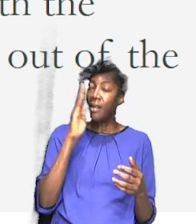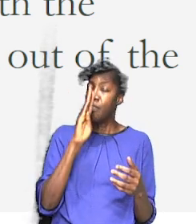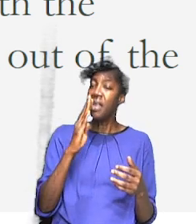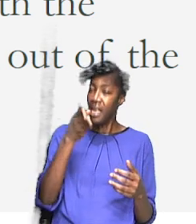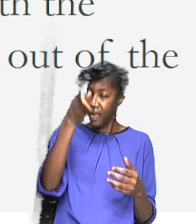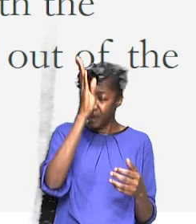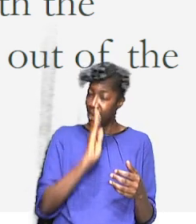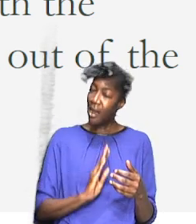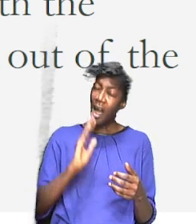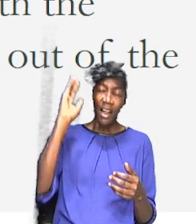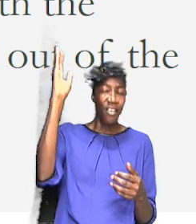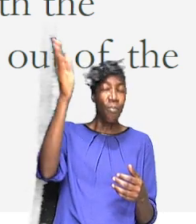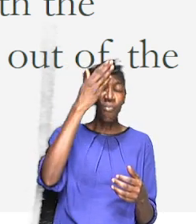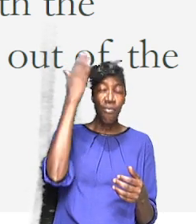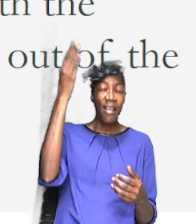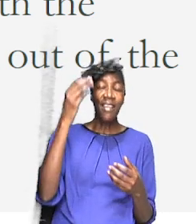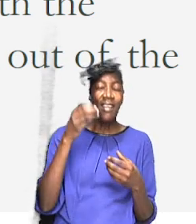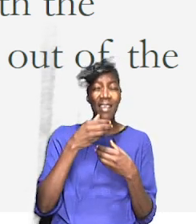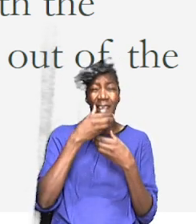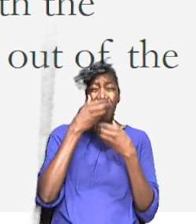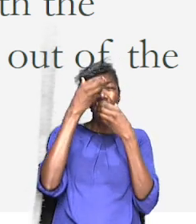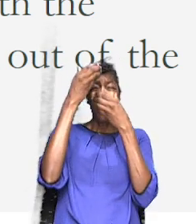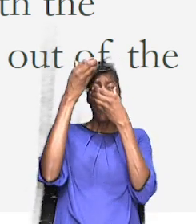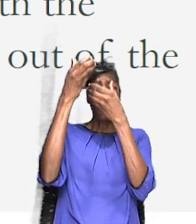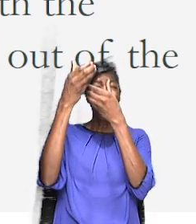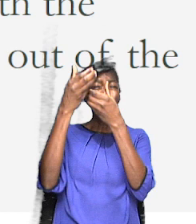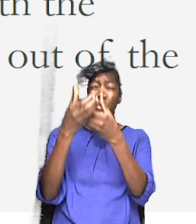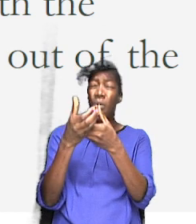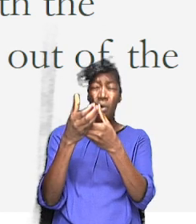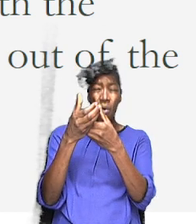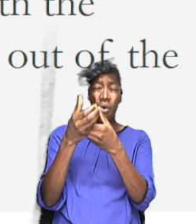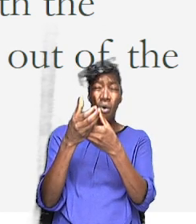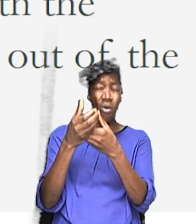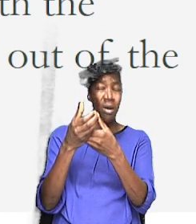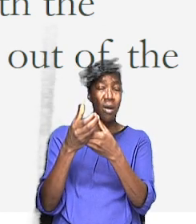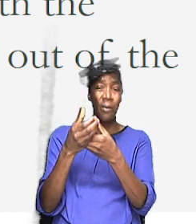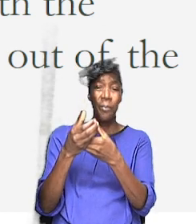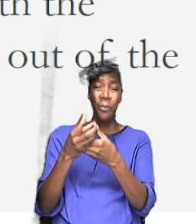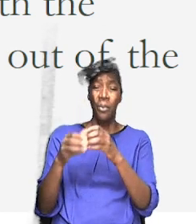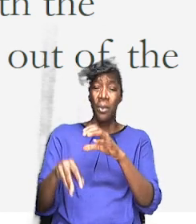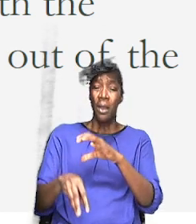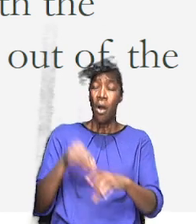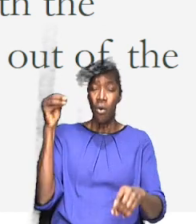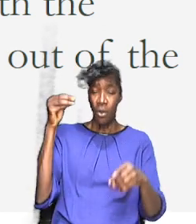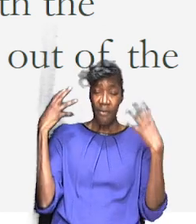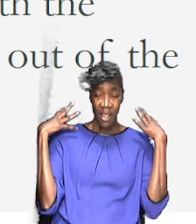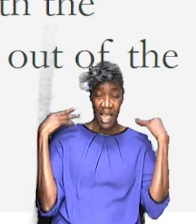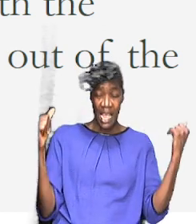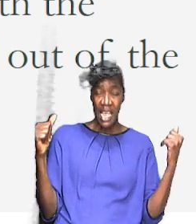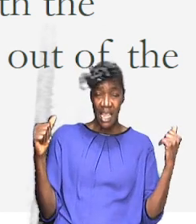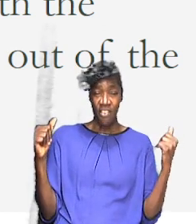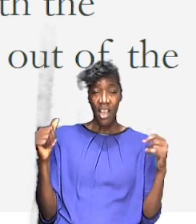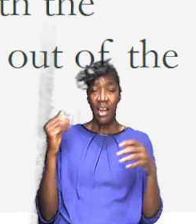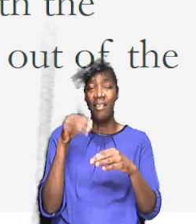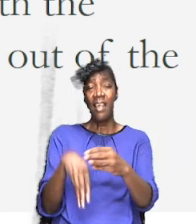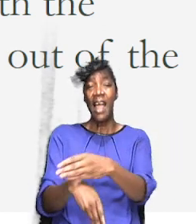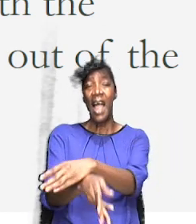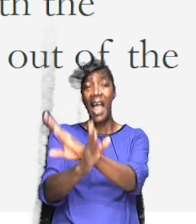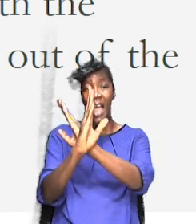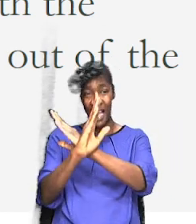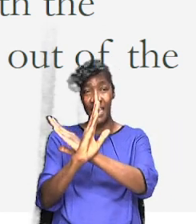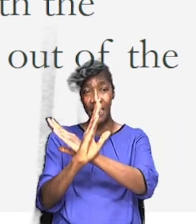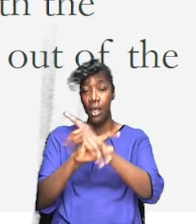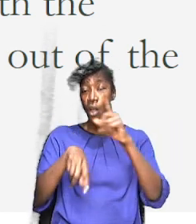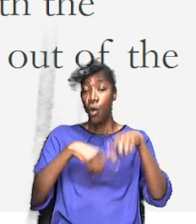the smoke of the incense which came from the prayer of the saints ascended up before God out of the angel's hand. So when we go into the presence of God,